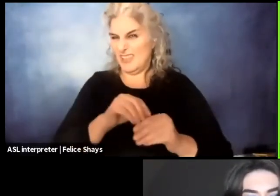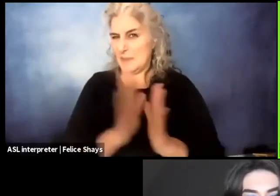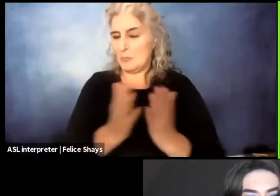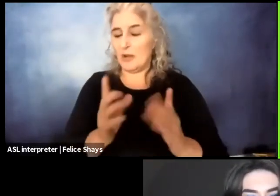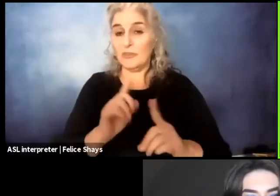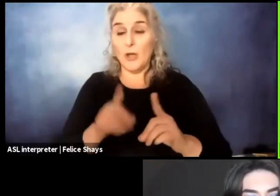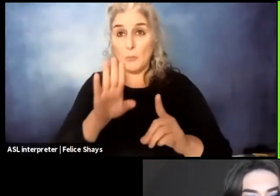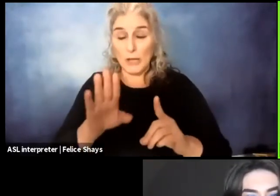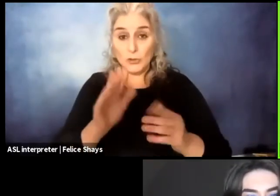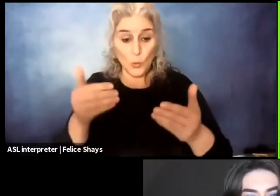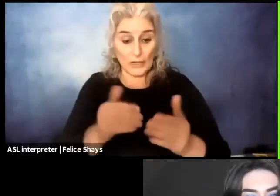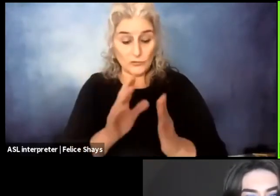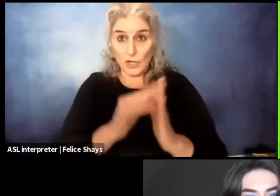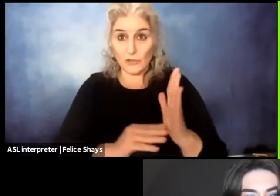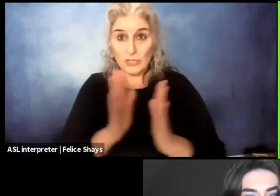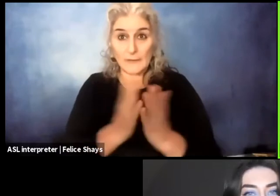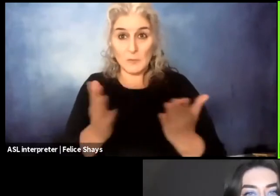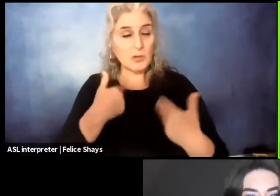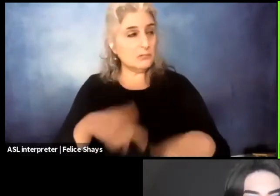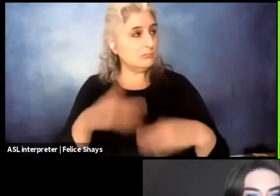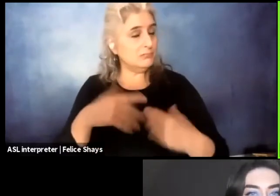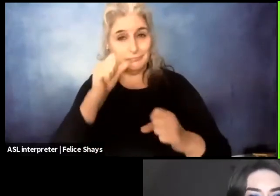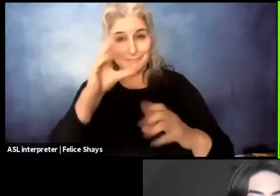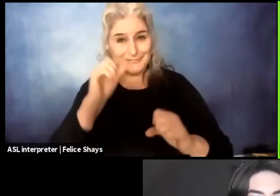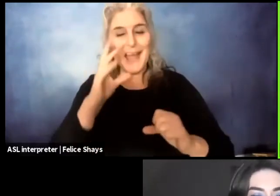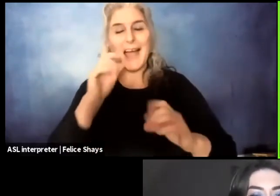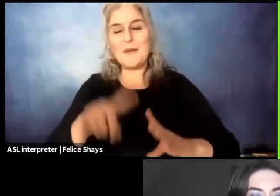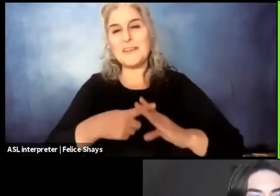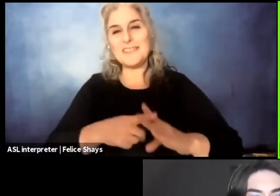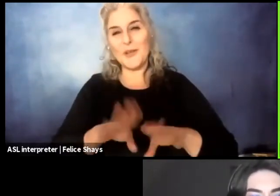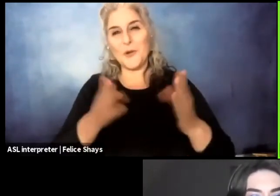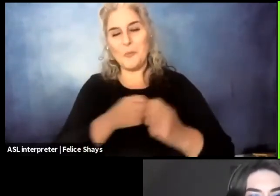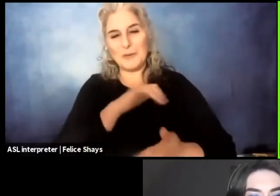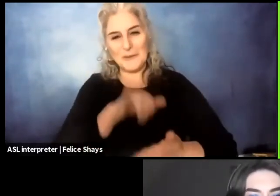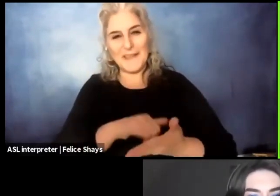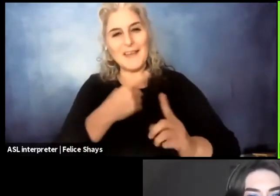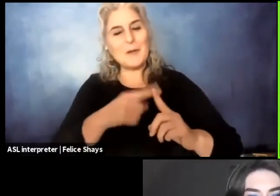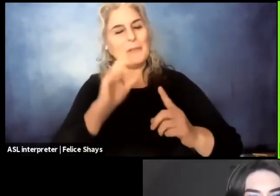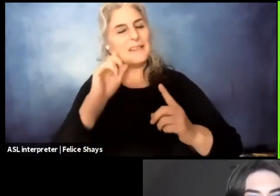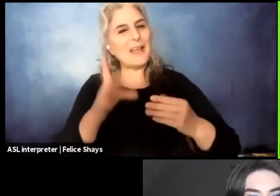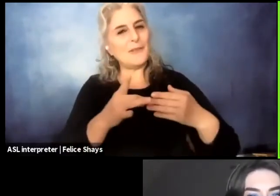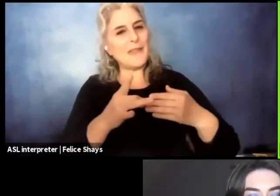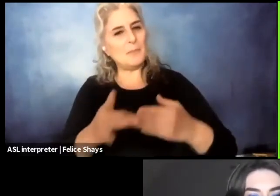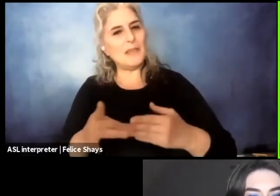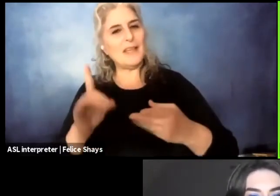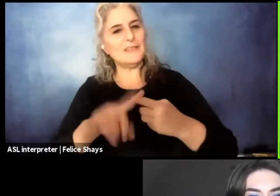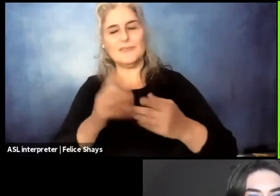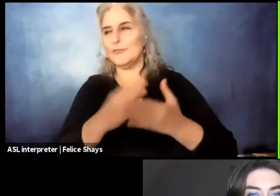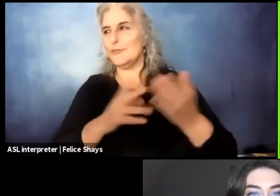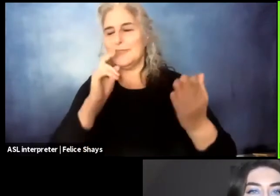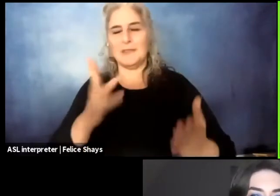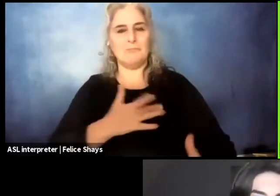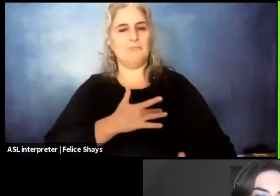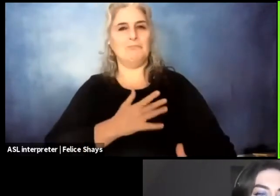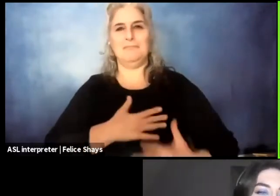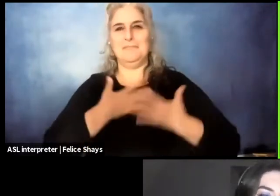to start off with just a little bit of that reading and then how it actually blends into some inspiration that I